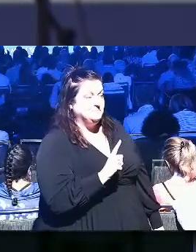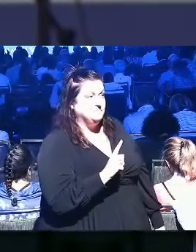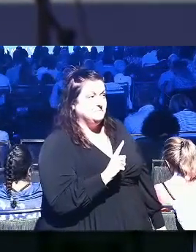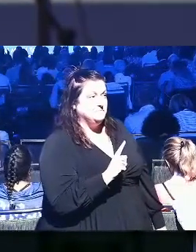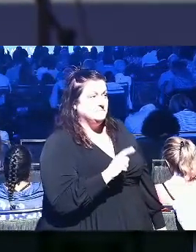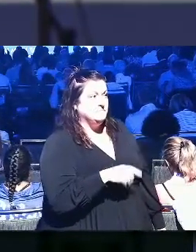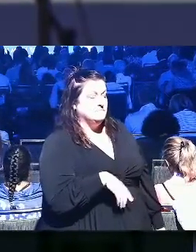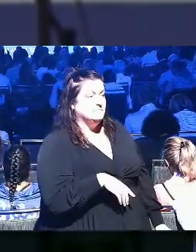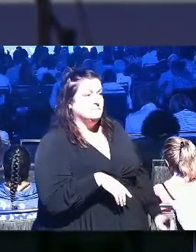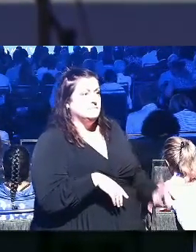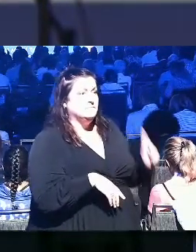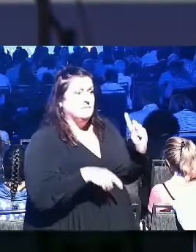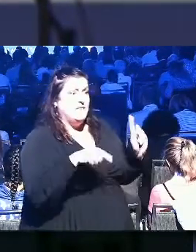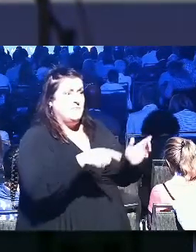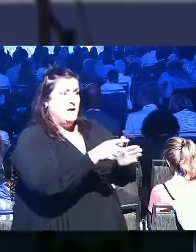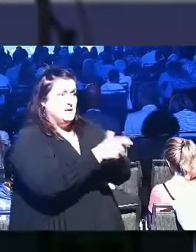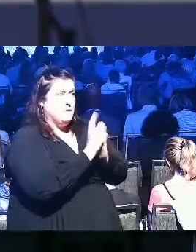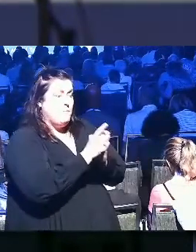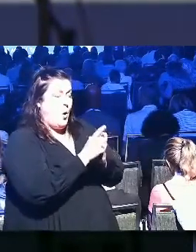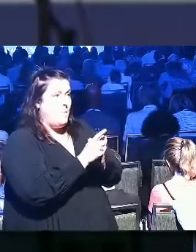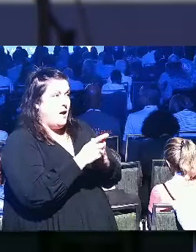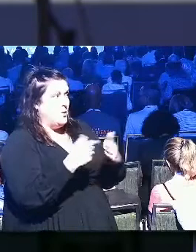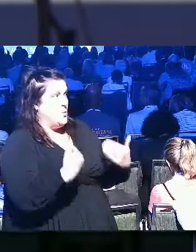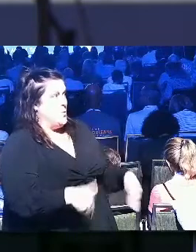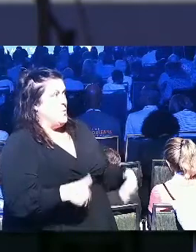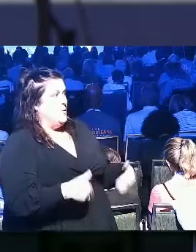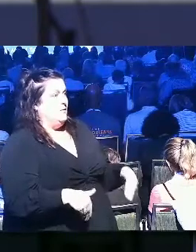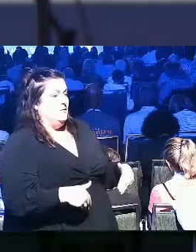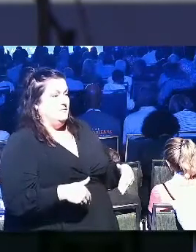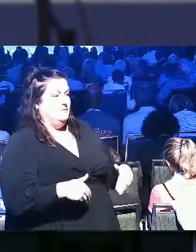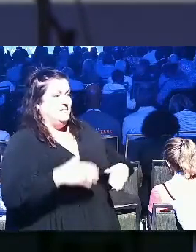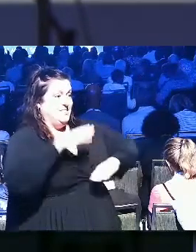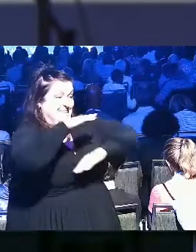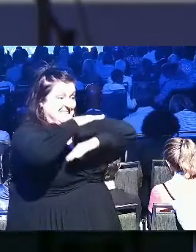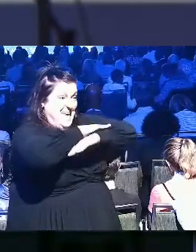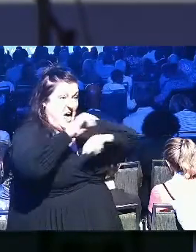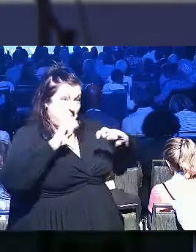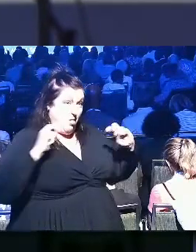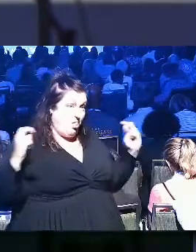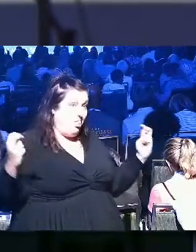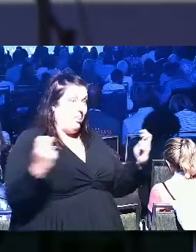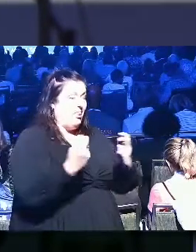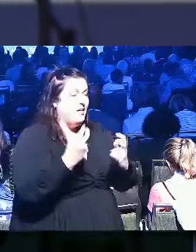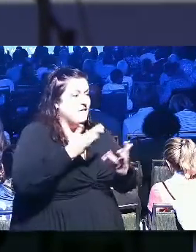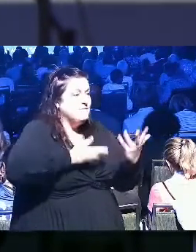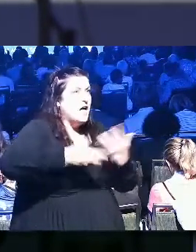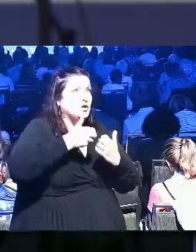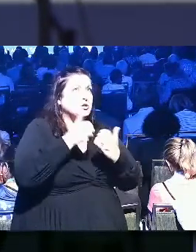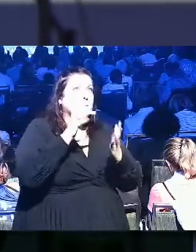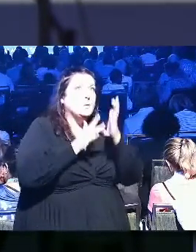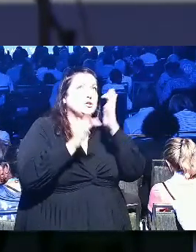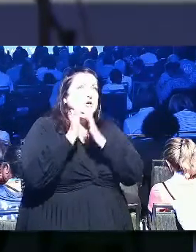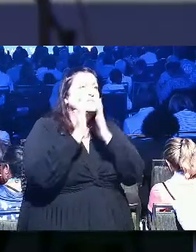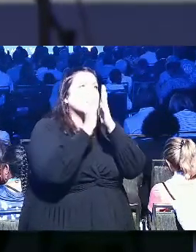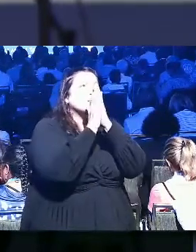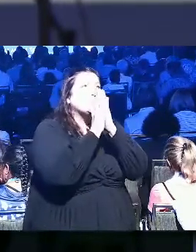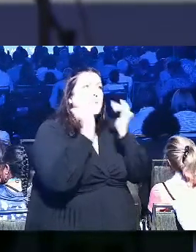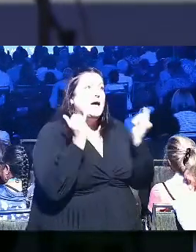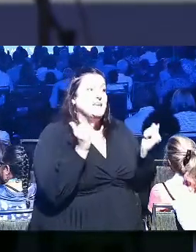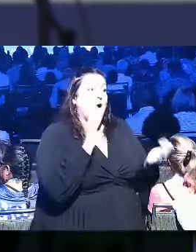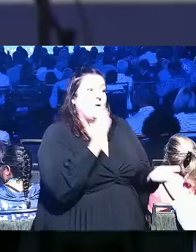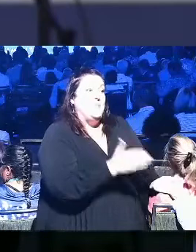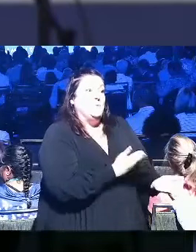This is an incredible moment to be around the table, fellowship with Jesus. Let's pray, and then we'll